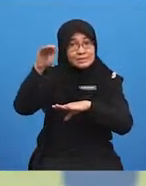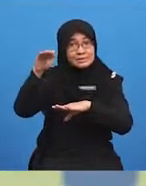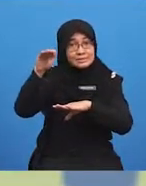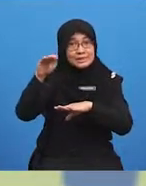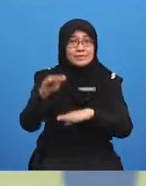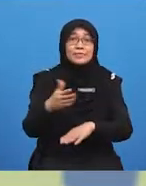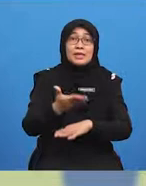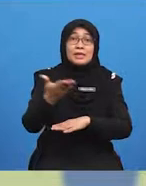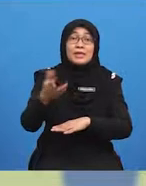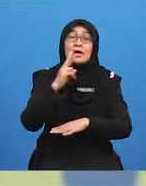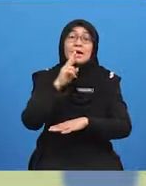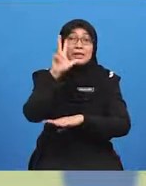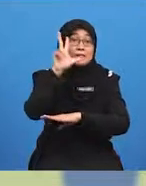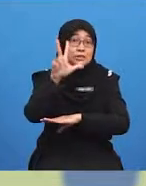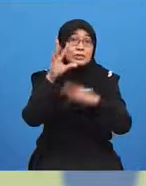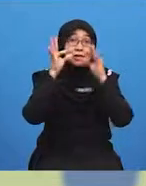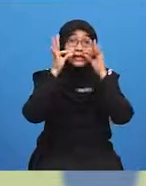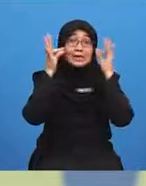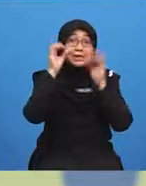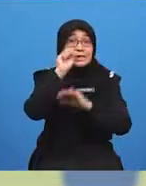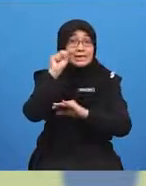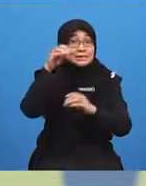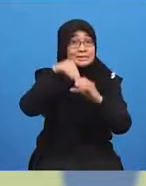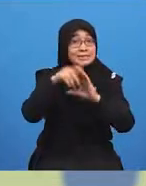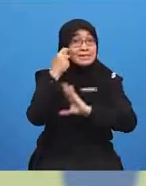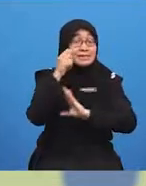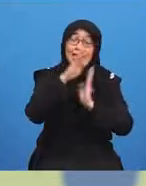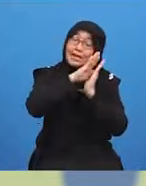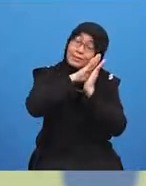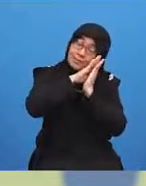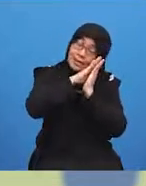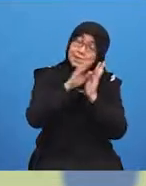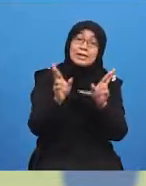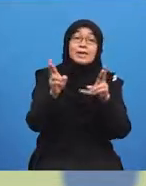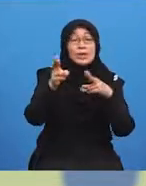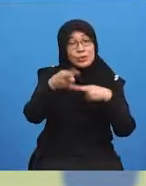there are three cats in the bedroom.